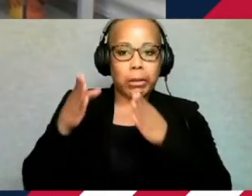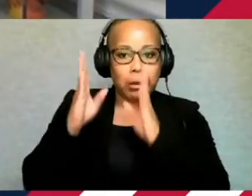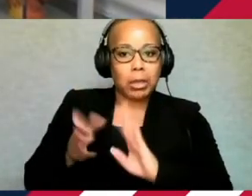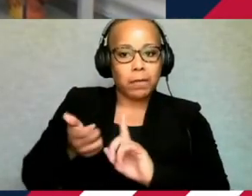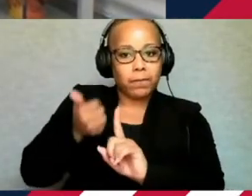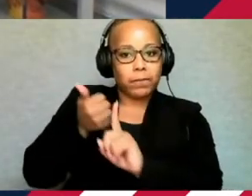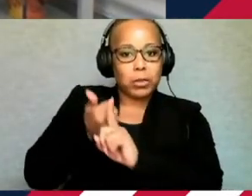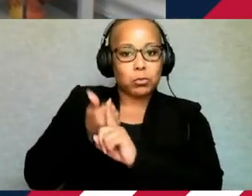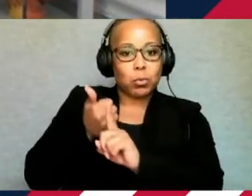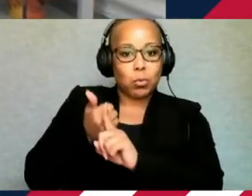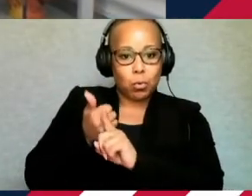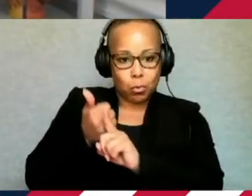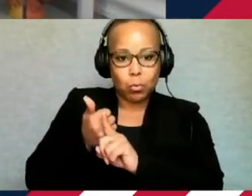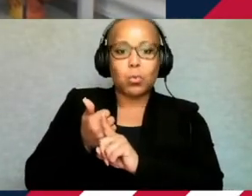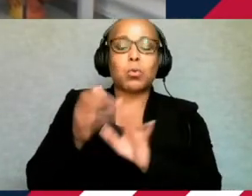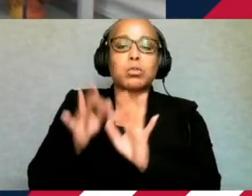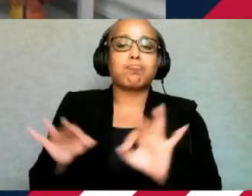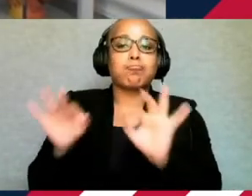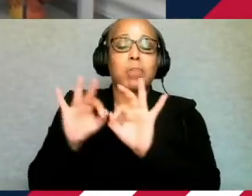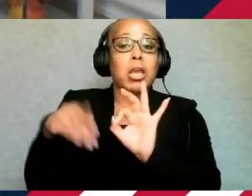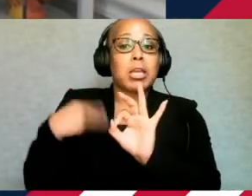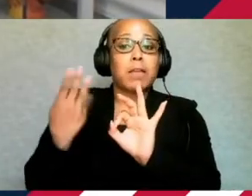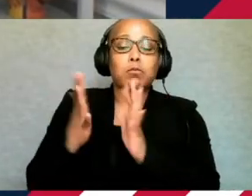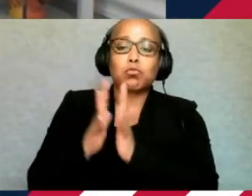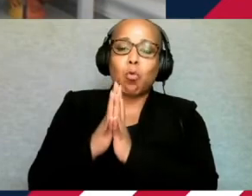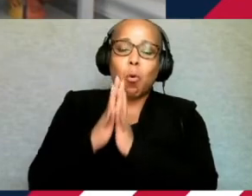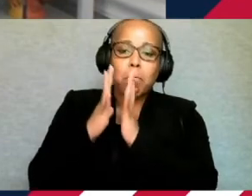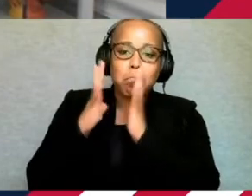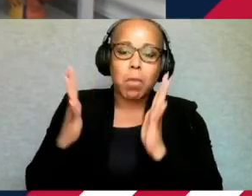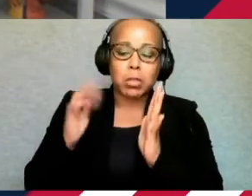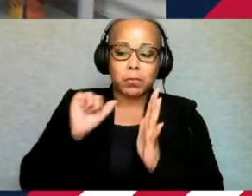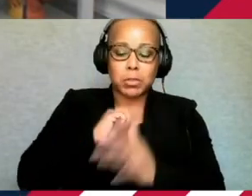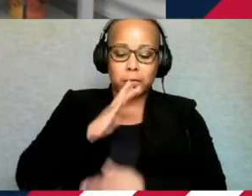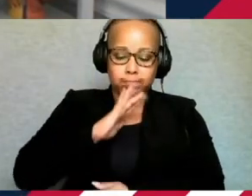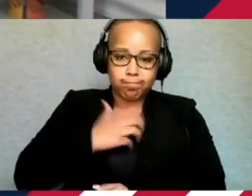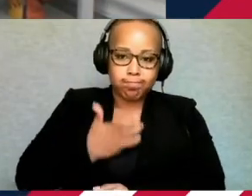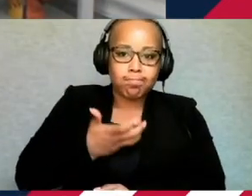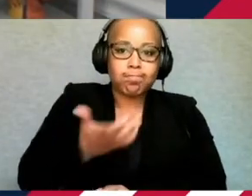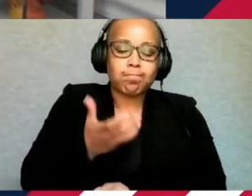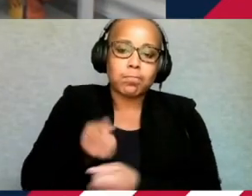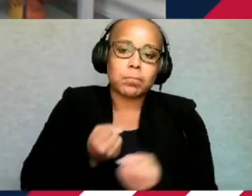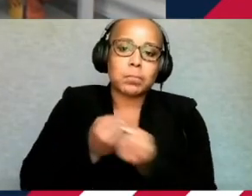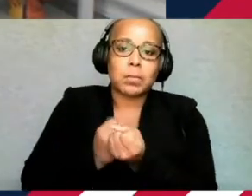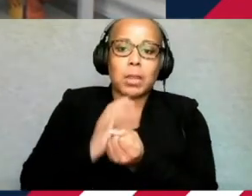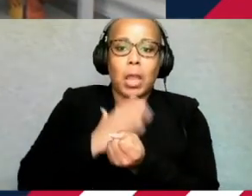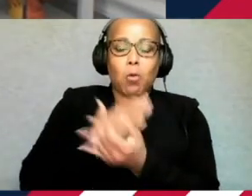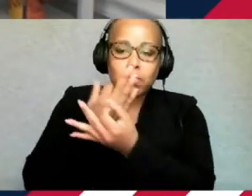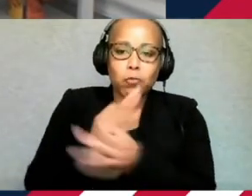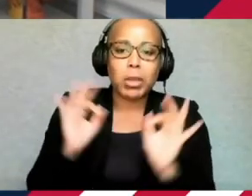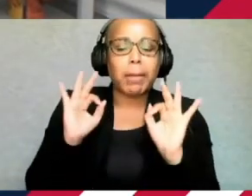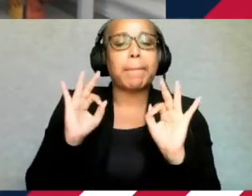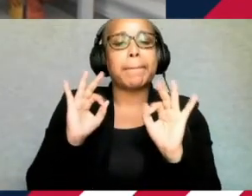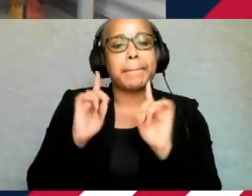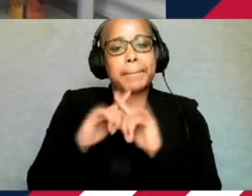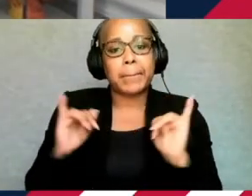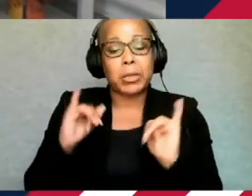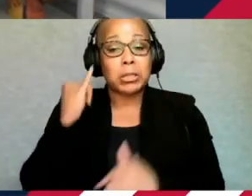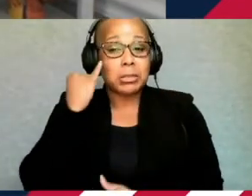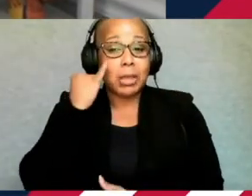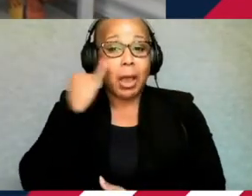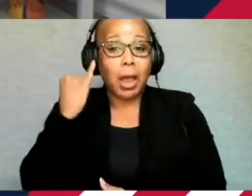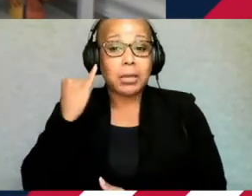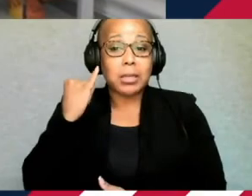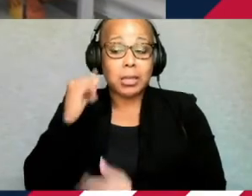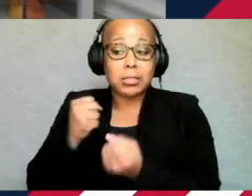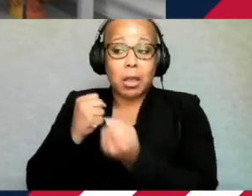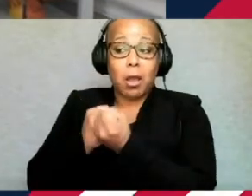has given of so much of himself to our democracy, to our freedom, to the ideals of the Democratic Party,